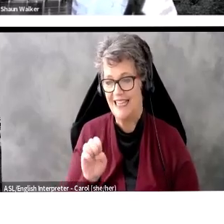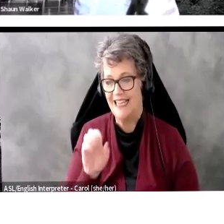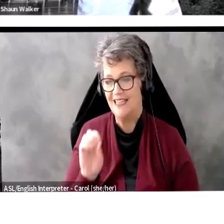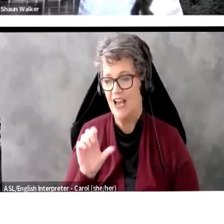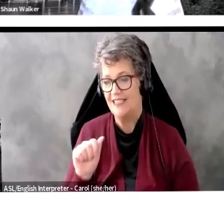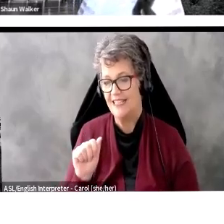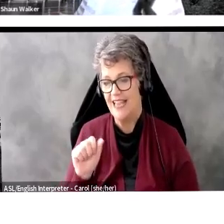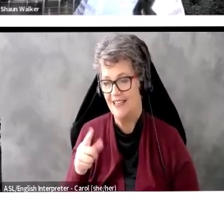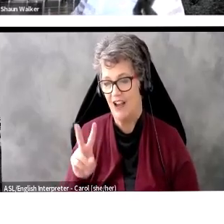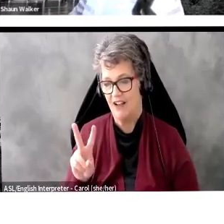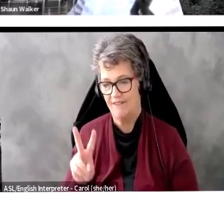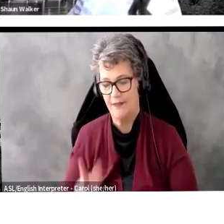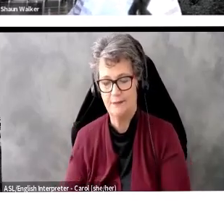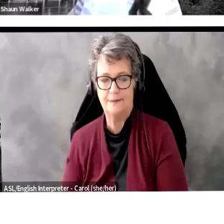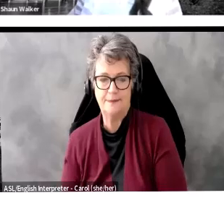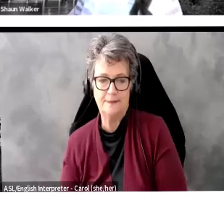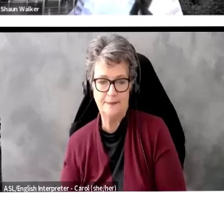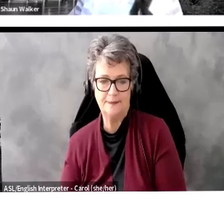perkins@cde.ca.gov.